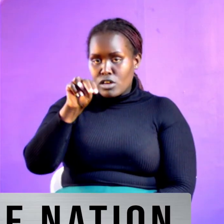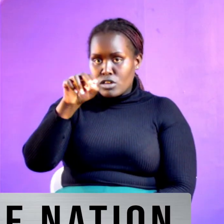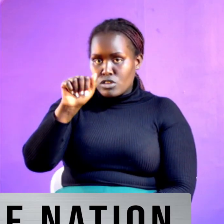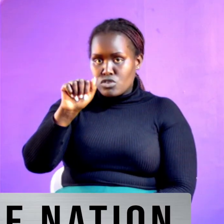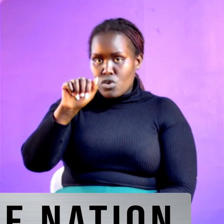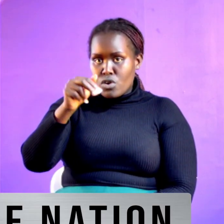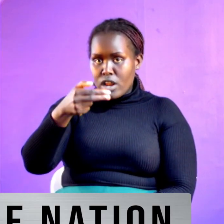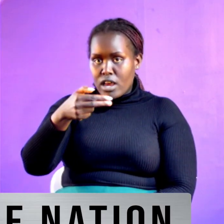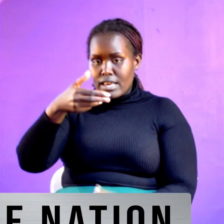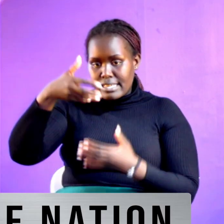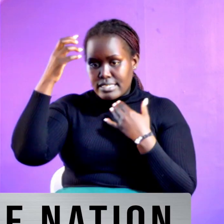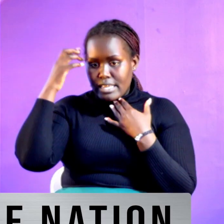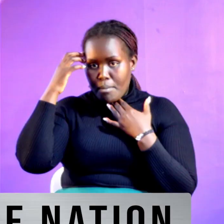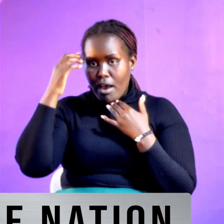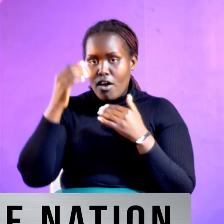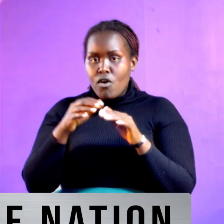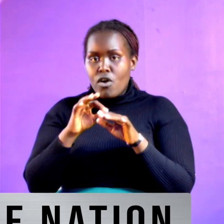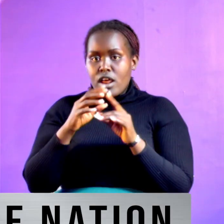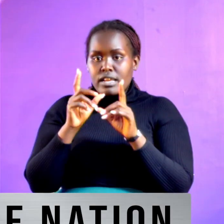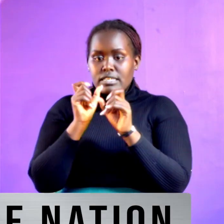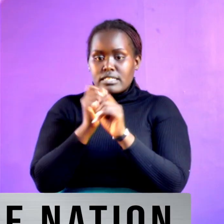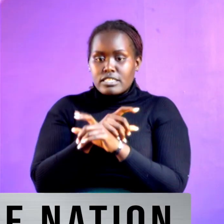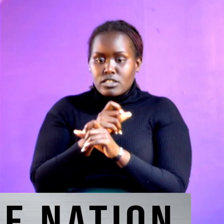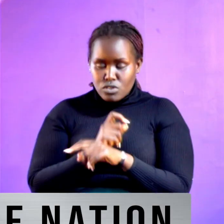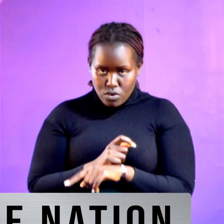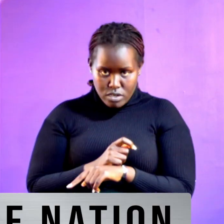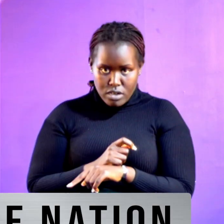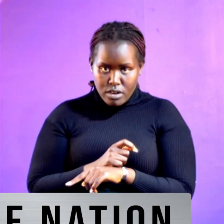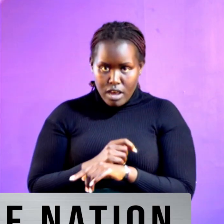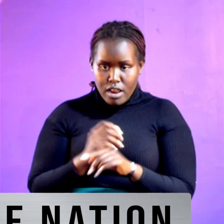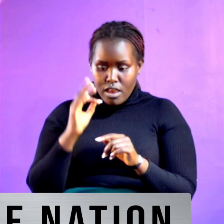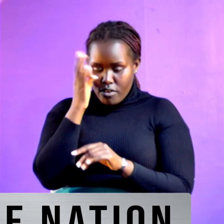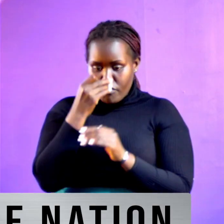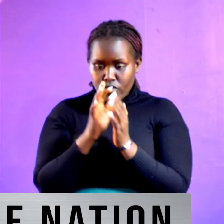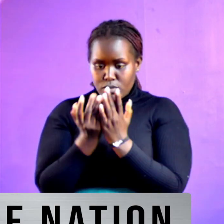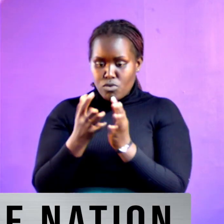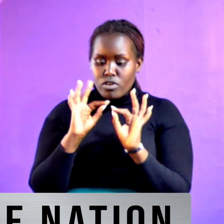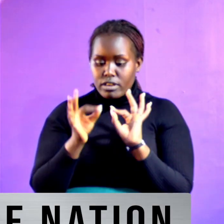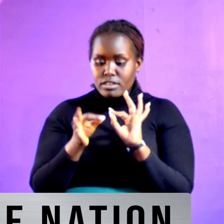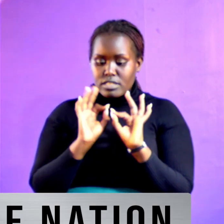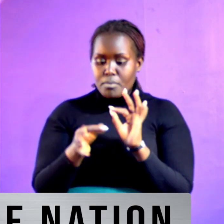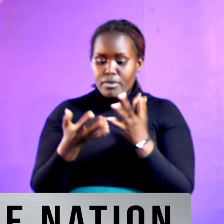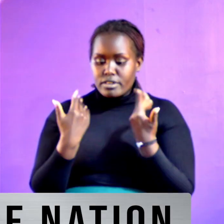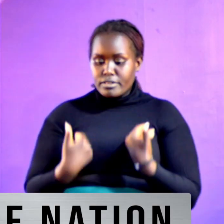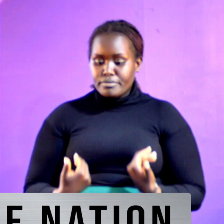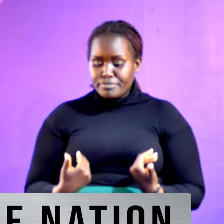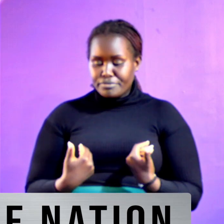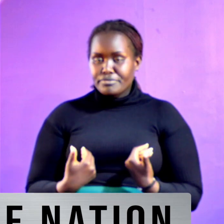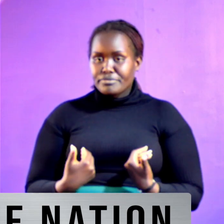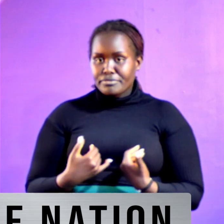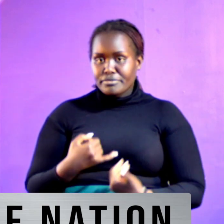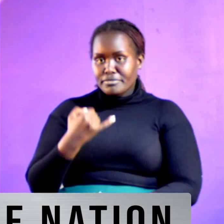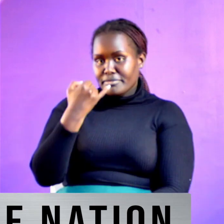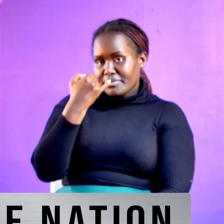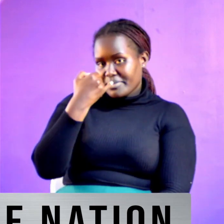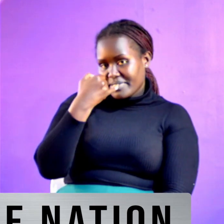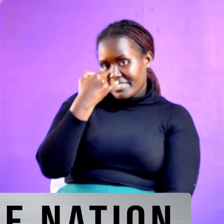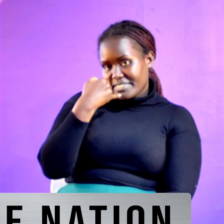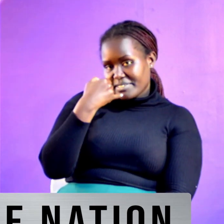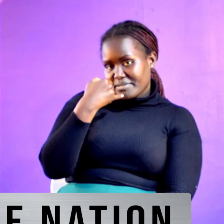your views. Our sign language interpreter today is none other than